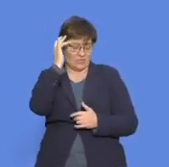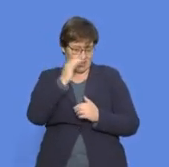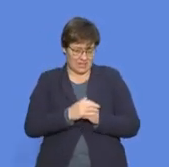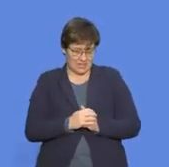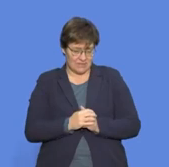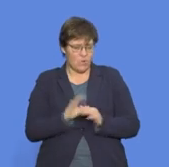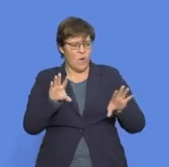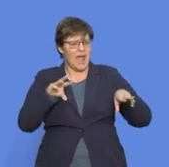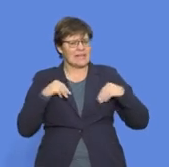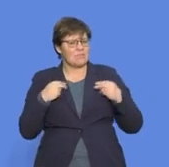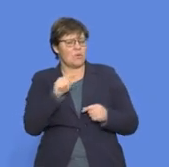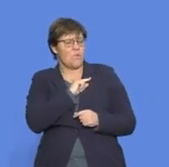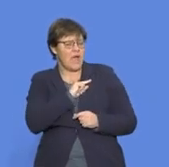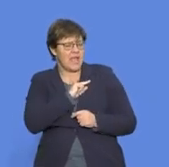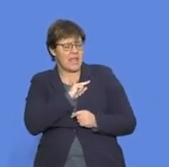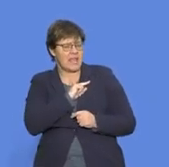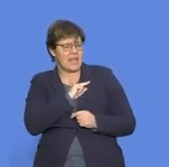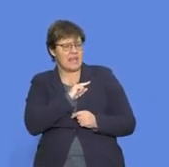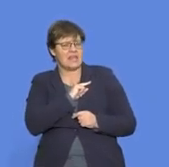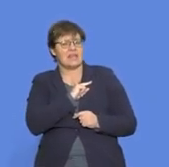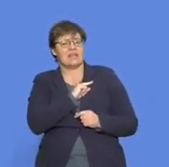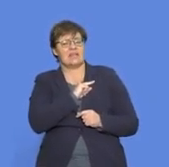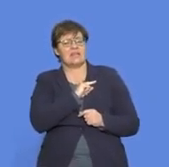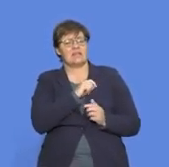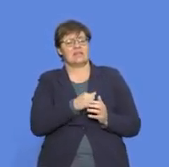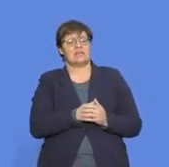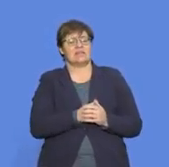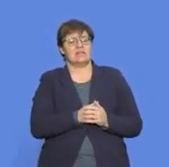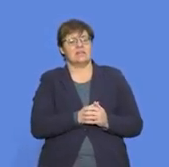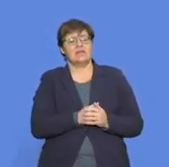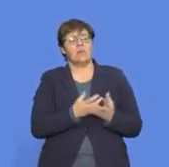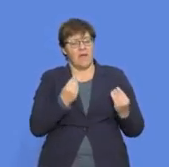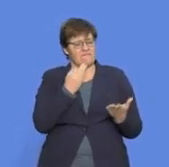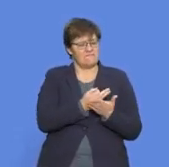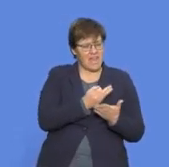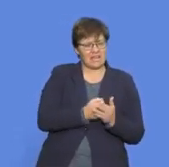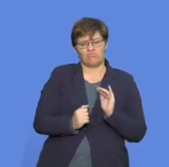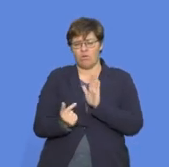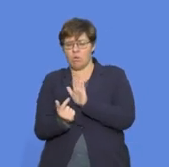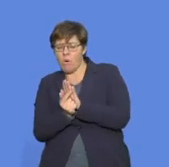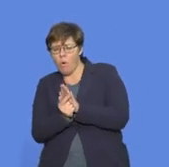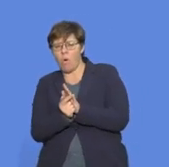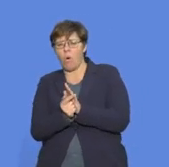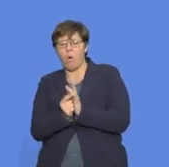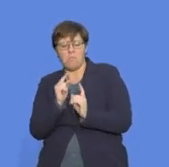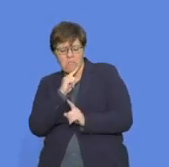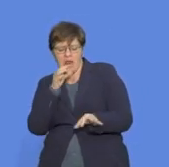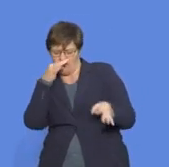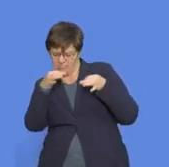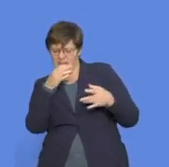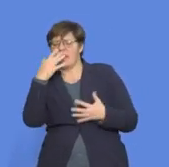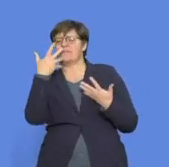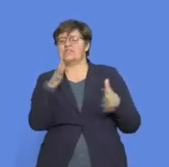because it's an explanation that is accepted because it has facts, it has laws, it has inferences, and it has